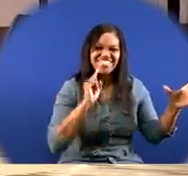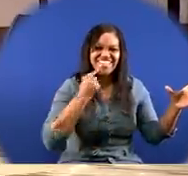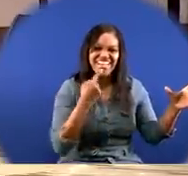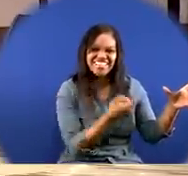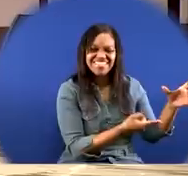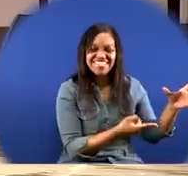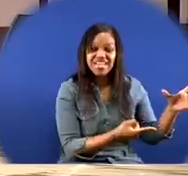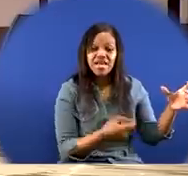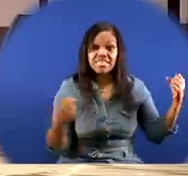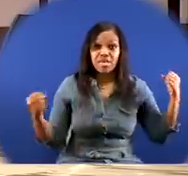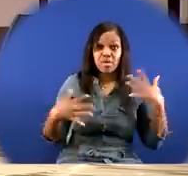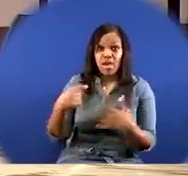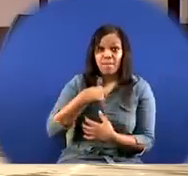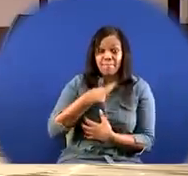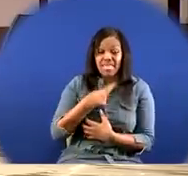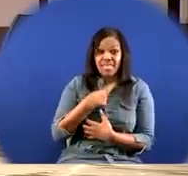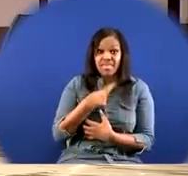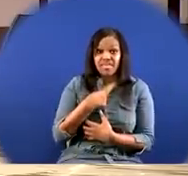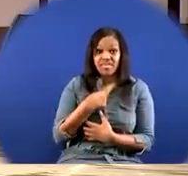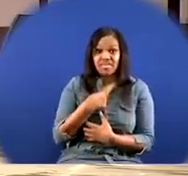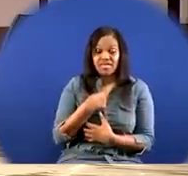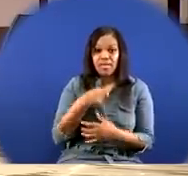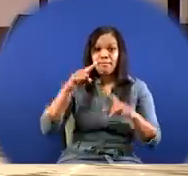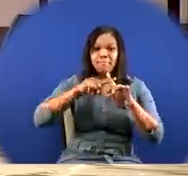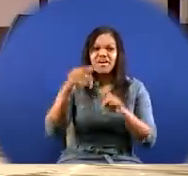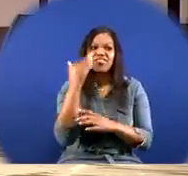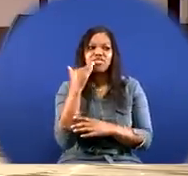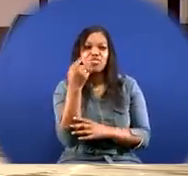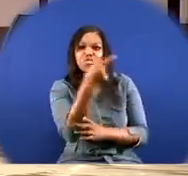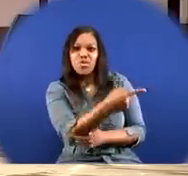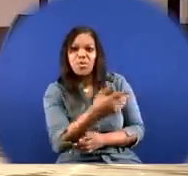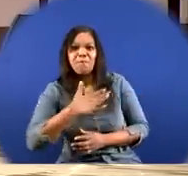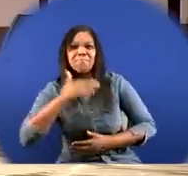They were scared of me, but they knew her.